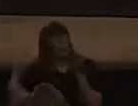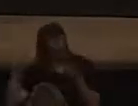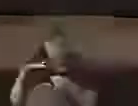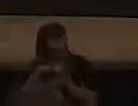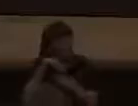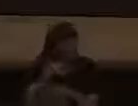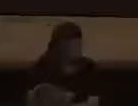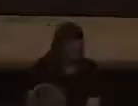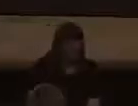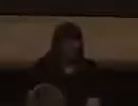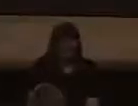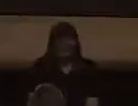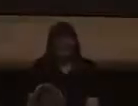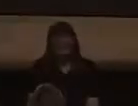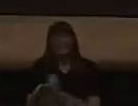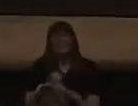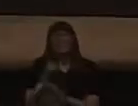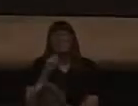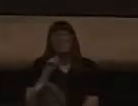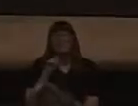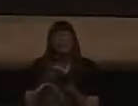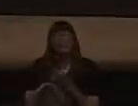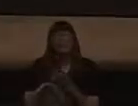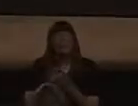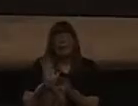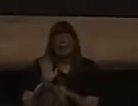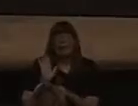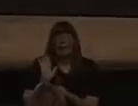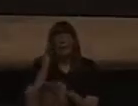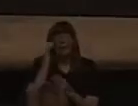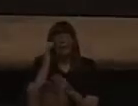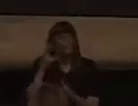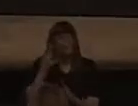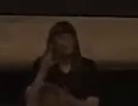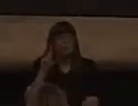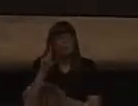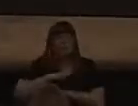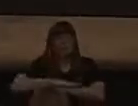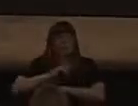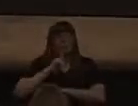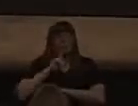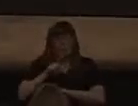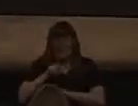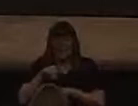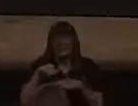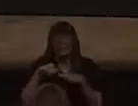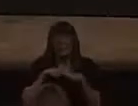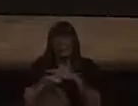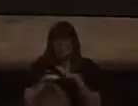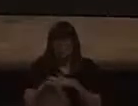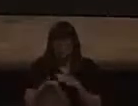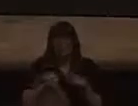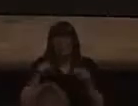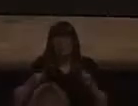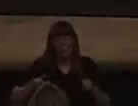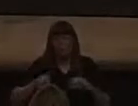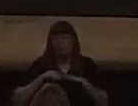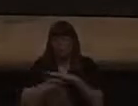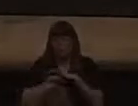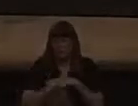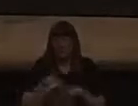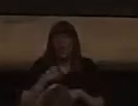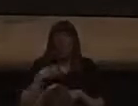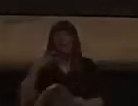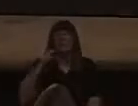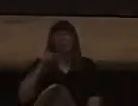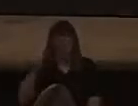areas. Make sure your information desk is wheelchair accessible. Have a pad and pencil